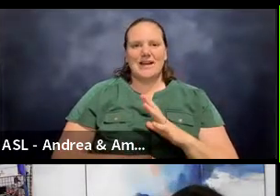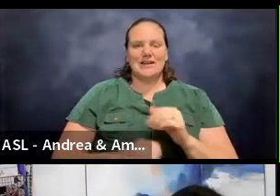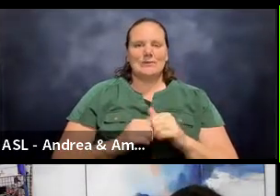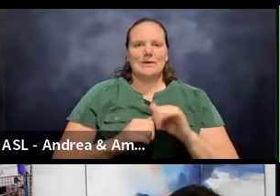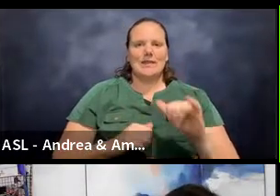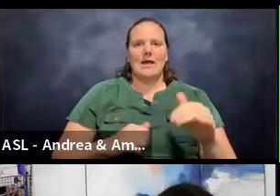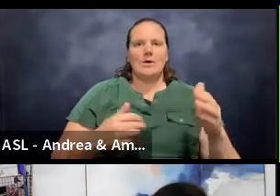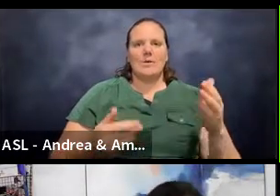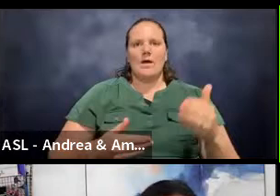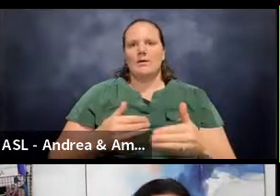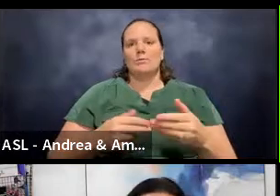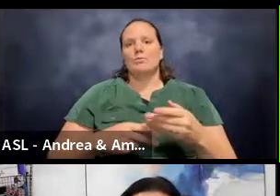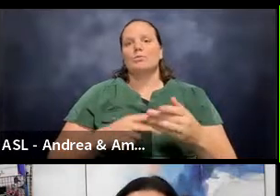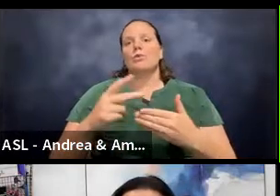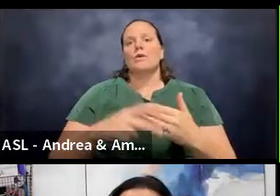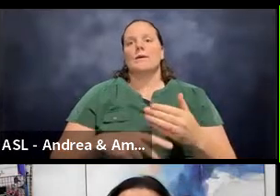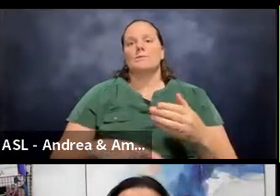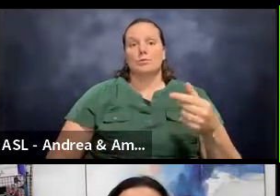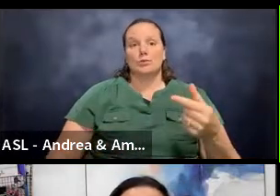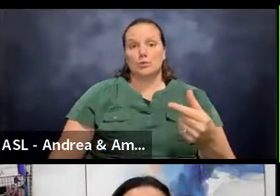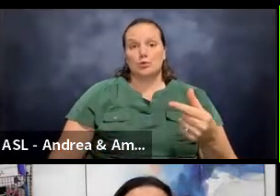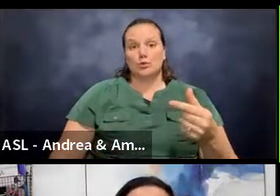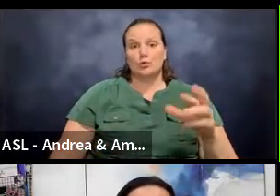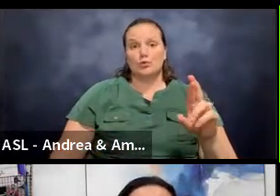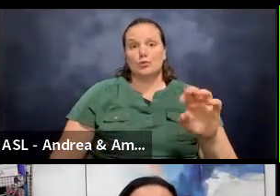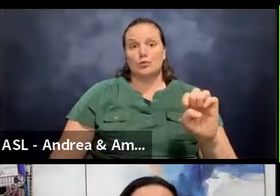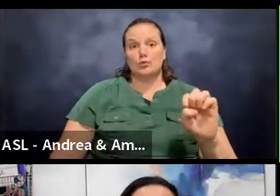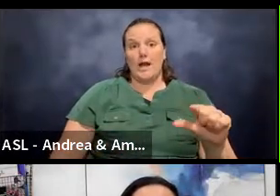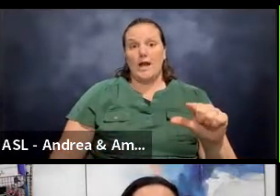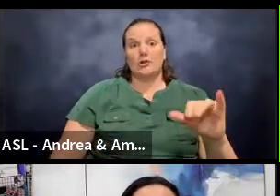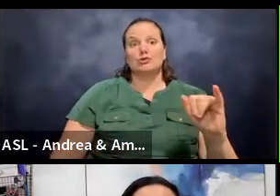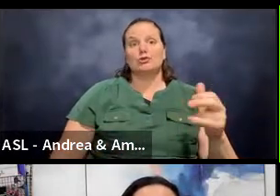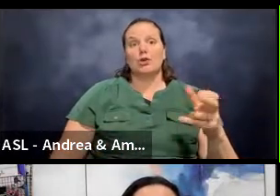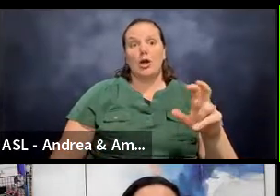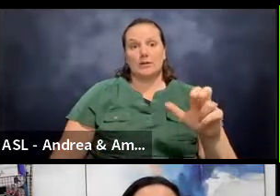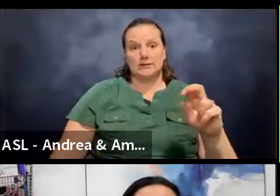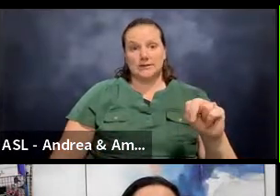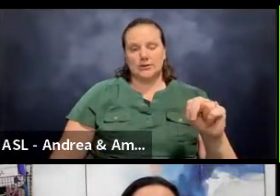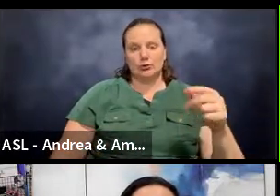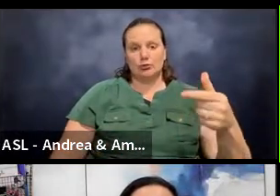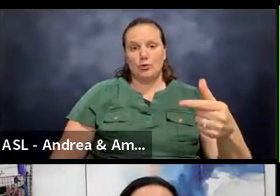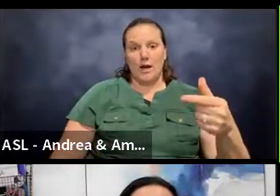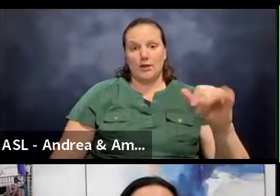to welcome our program administrator, Rick Johnson, for an update. Correct?